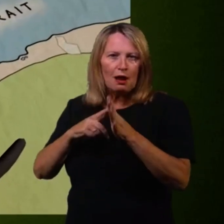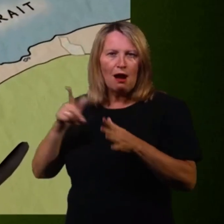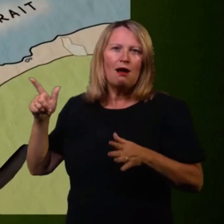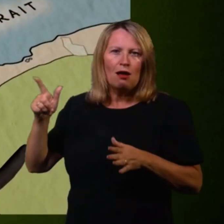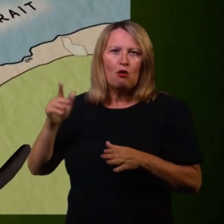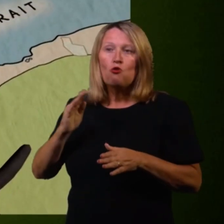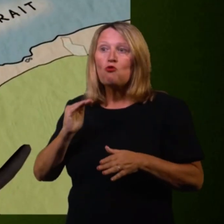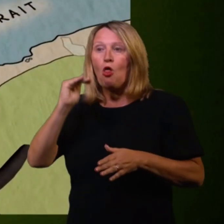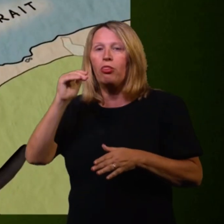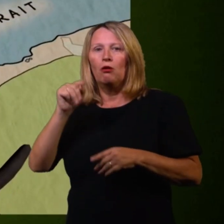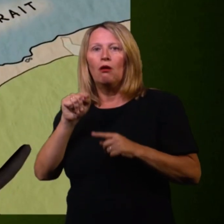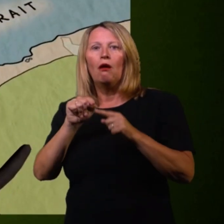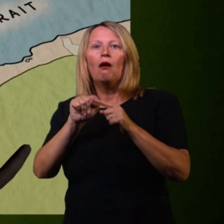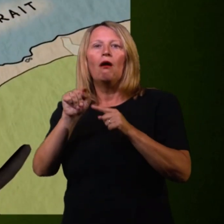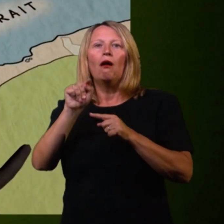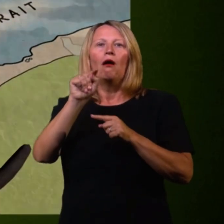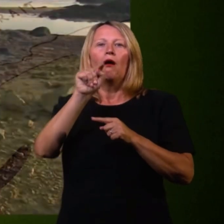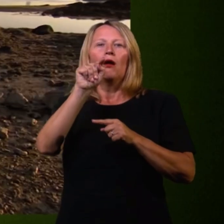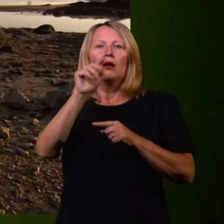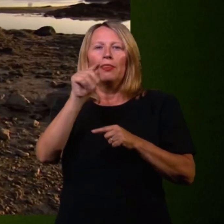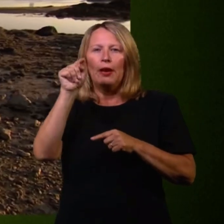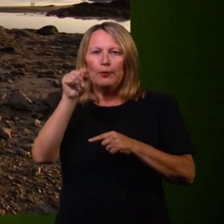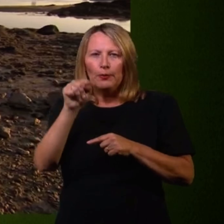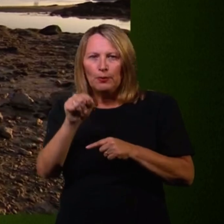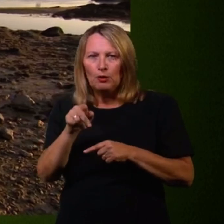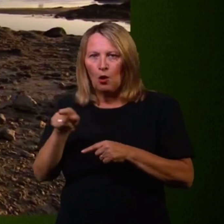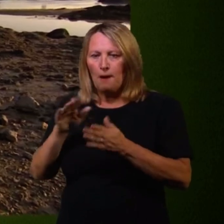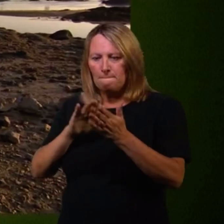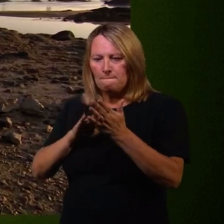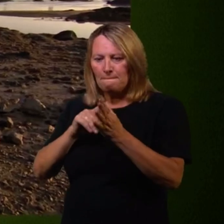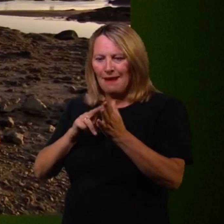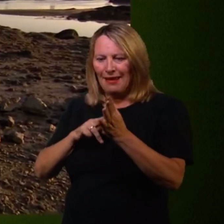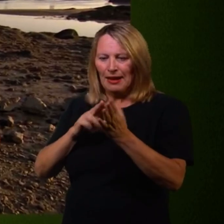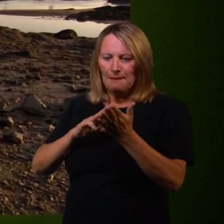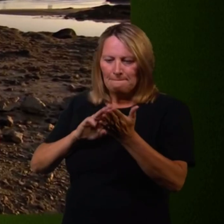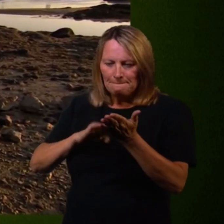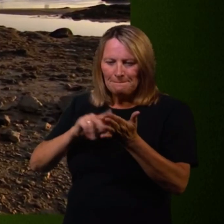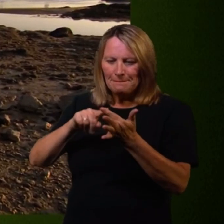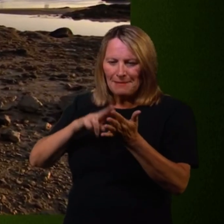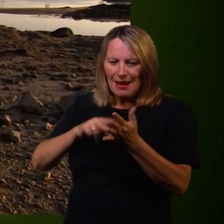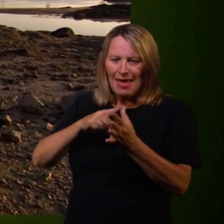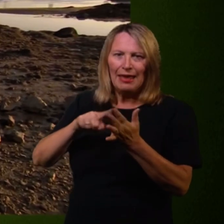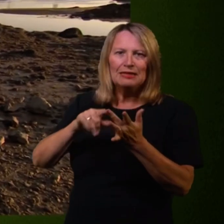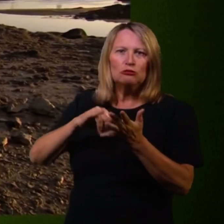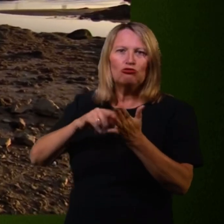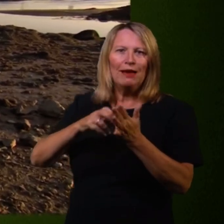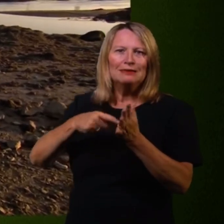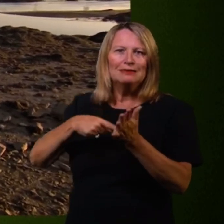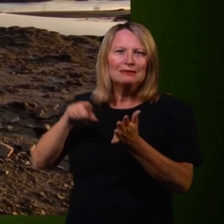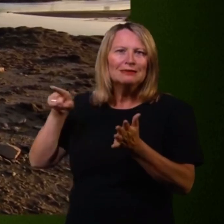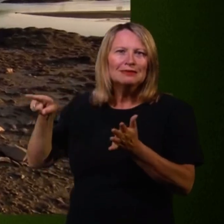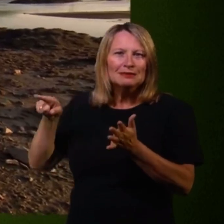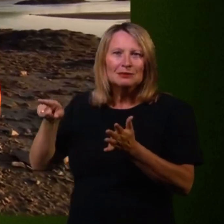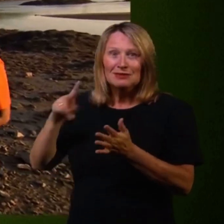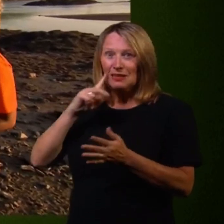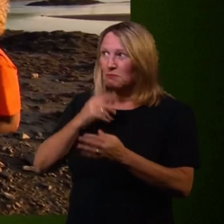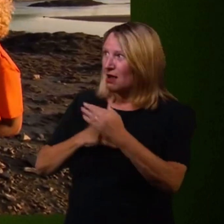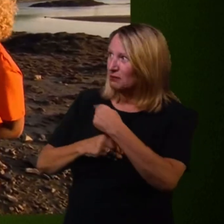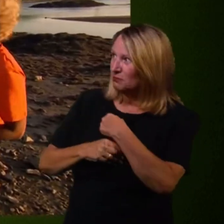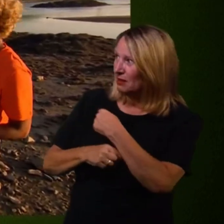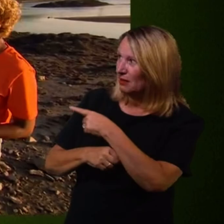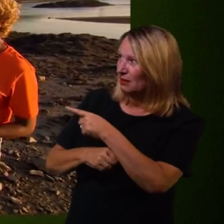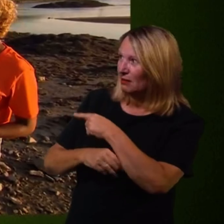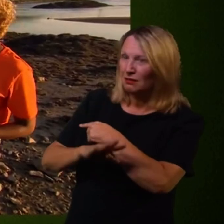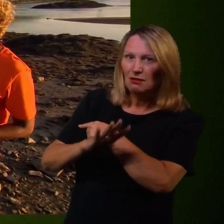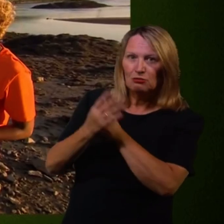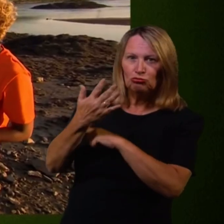for this week, and we've headed to that tiny, narrow strait called the Menai Strait. Now, if you look behind me, you can see a stretch of